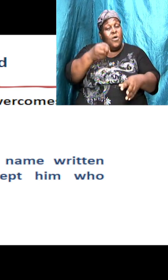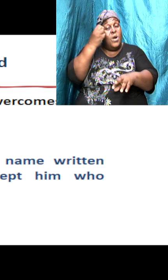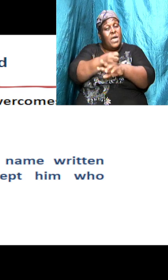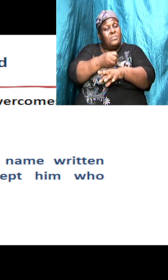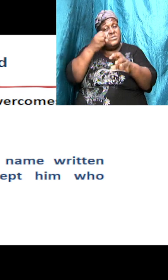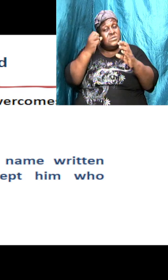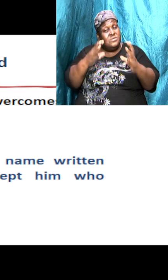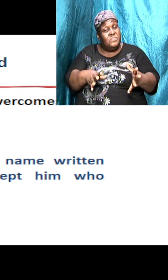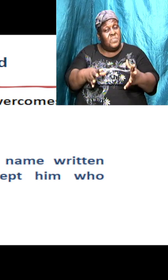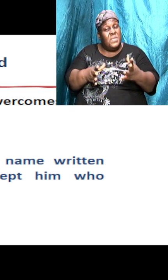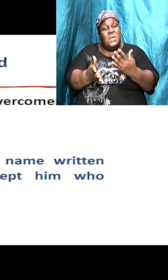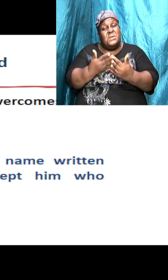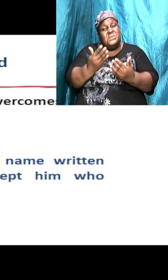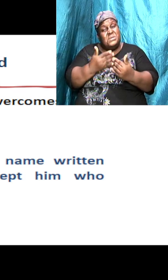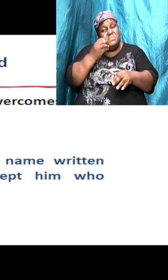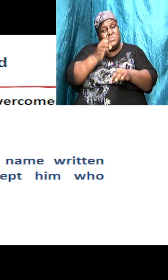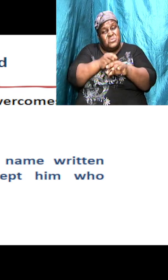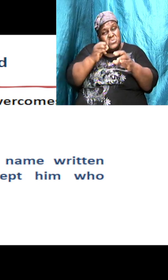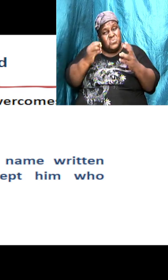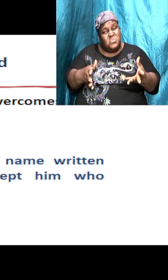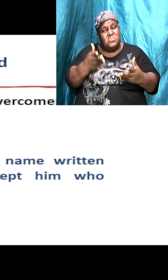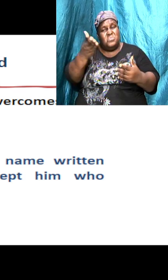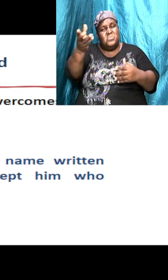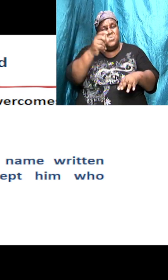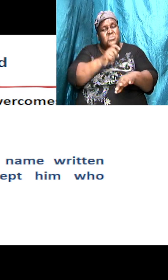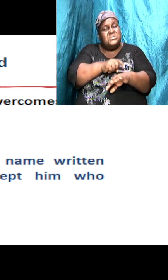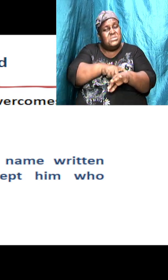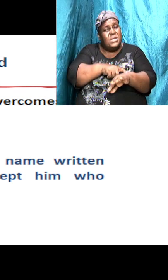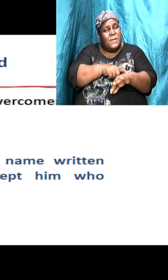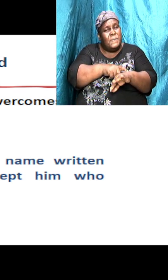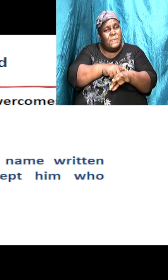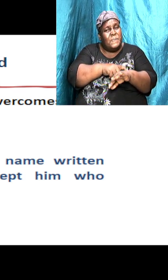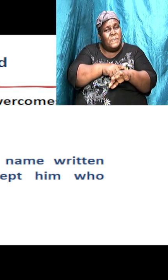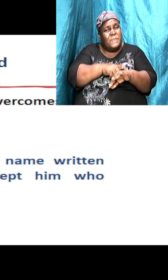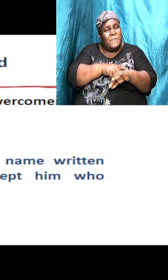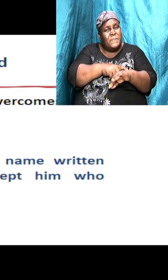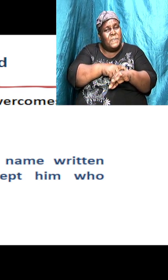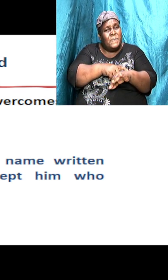stone that was there in those times that